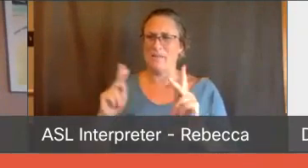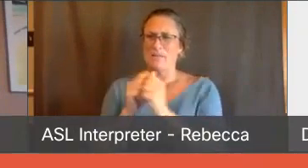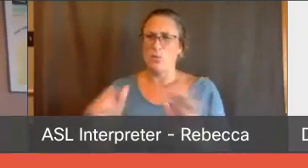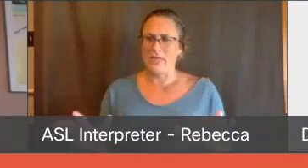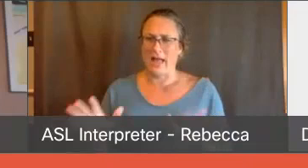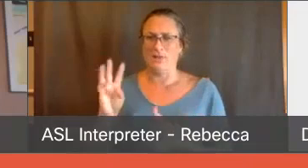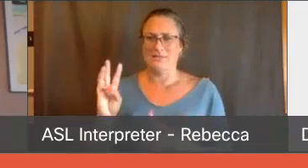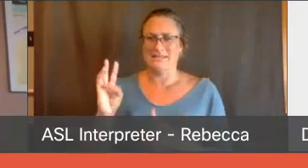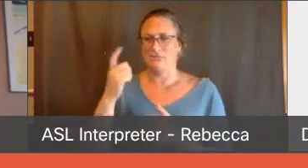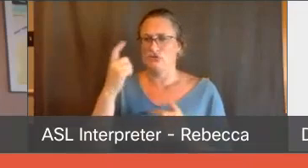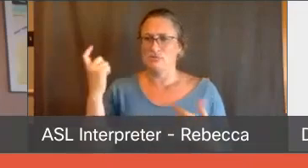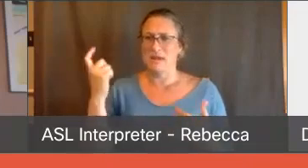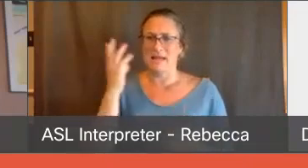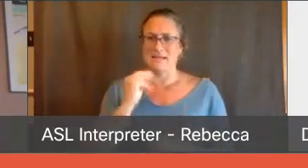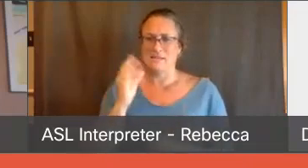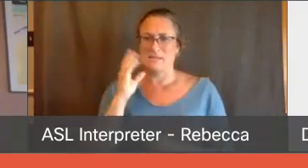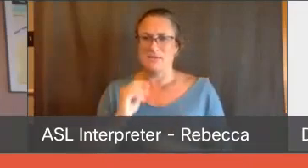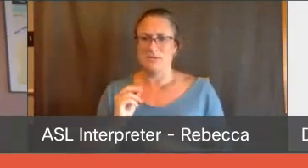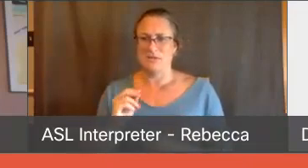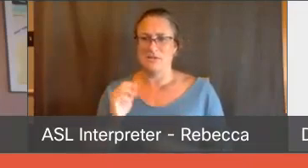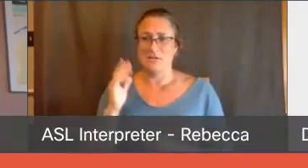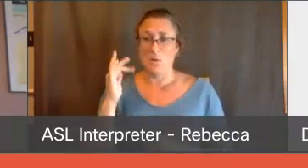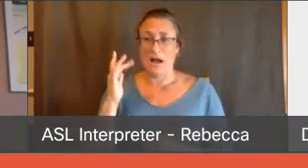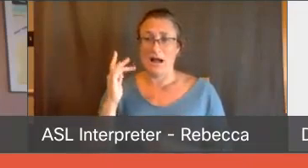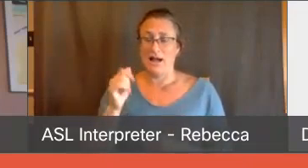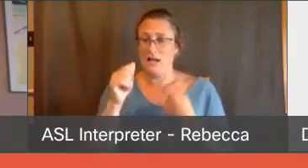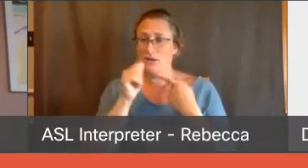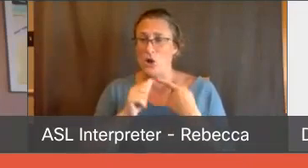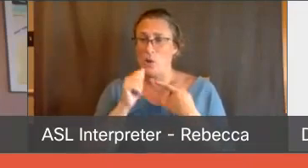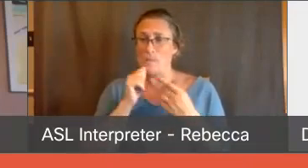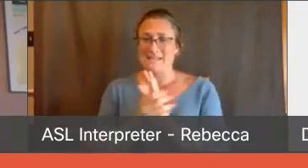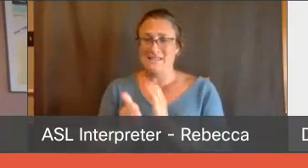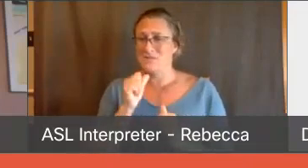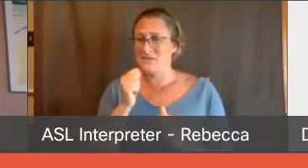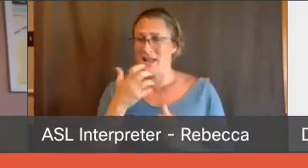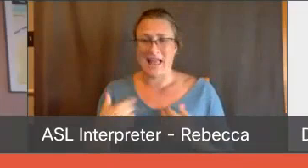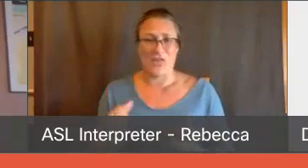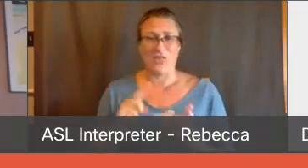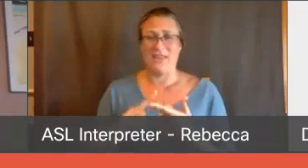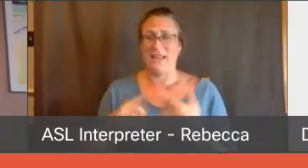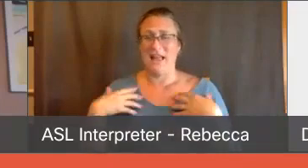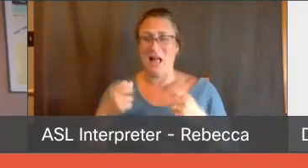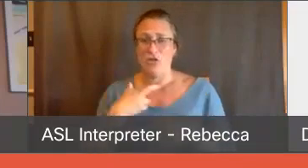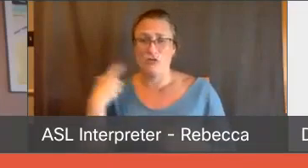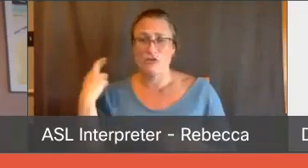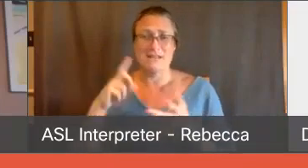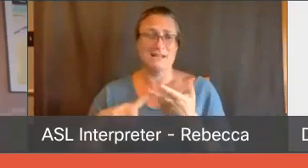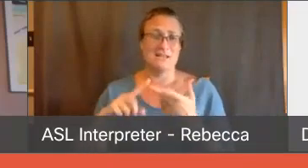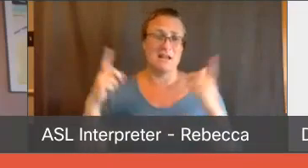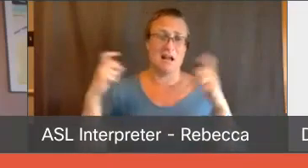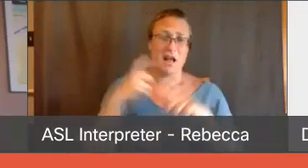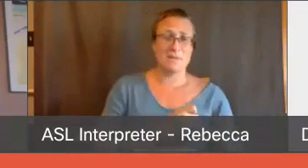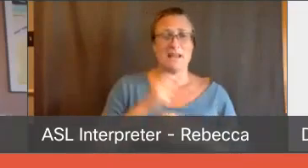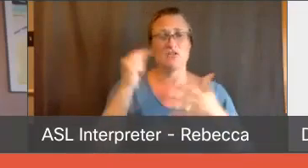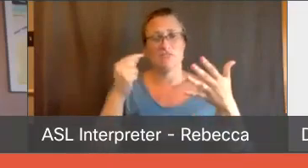experiences because of the unhealthy coping that they developed, because of the health risks and complications associated